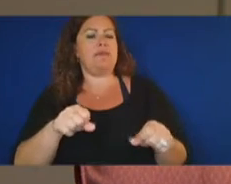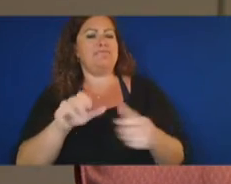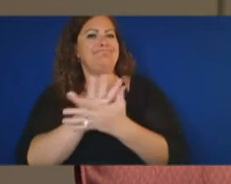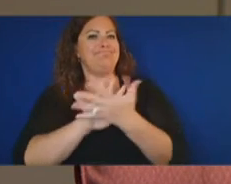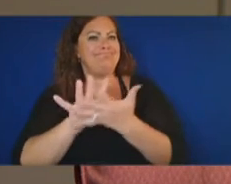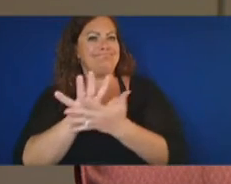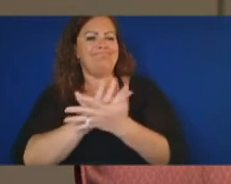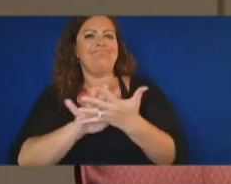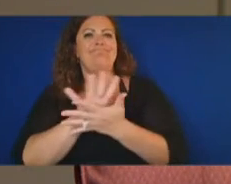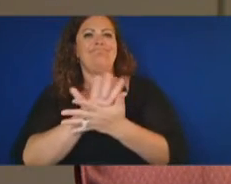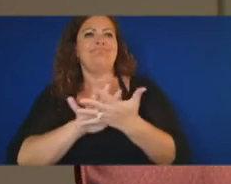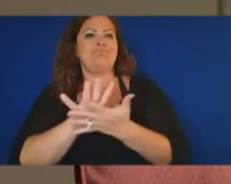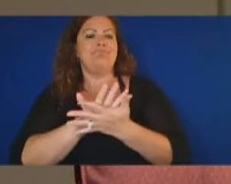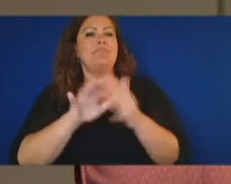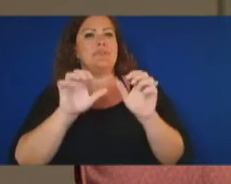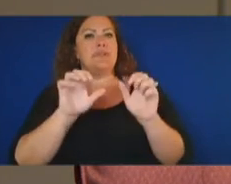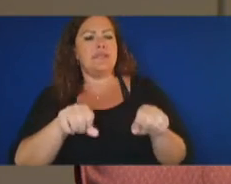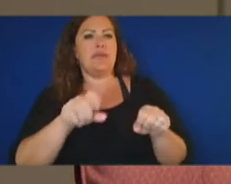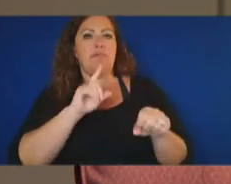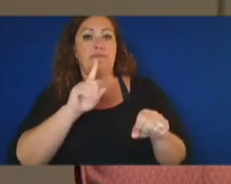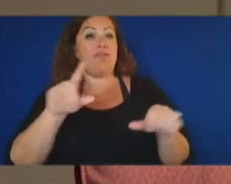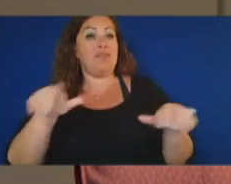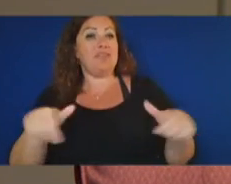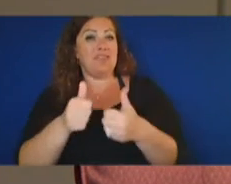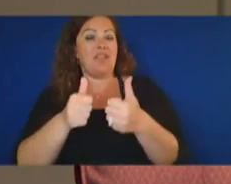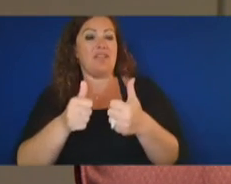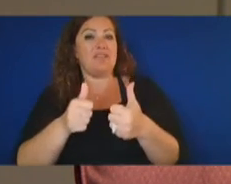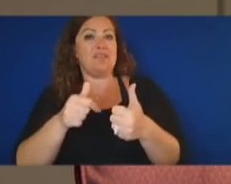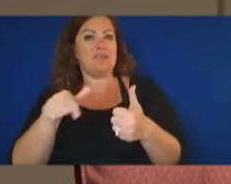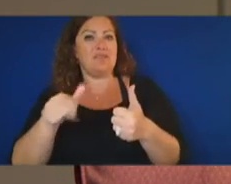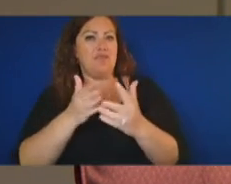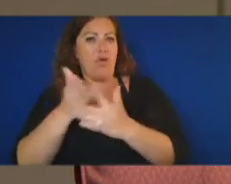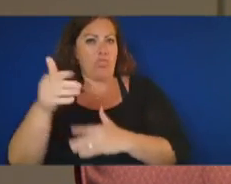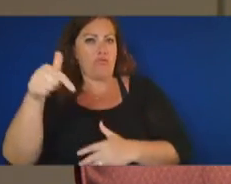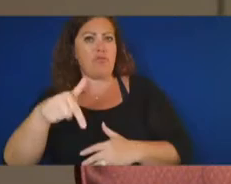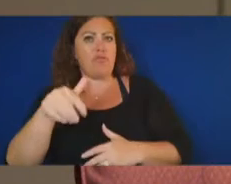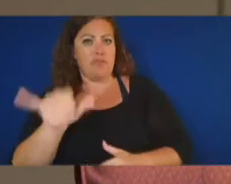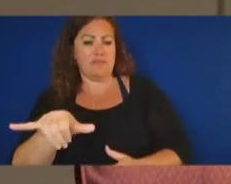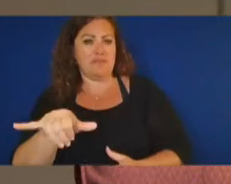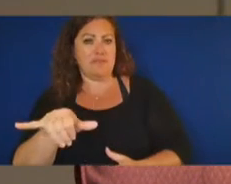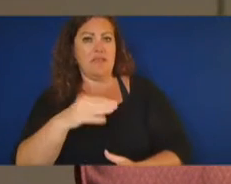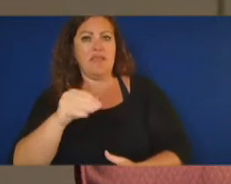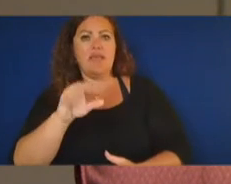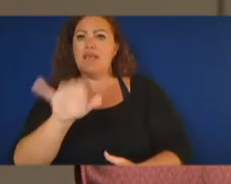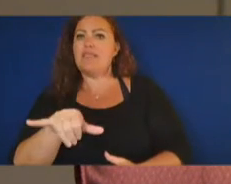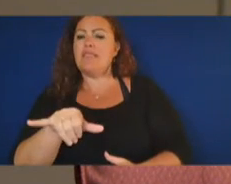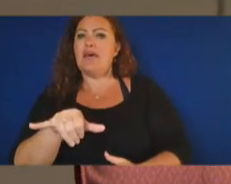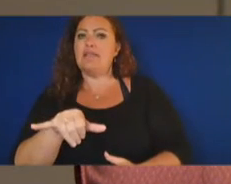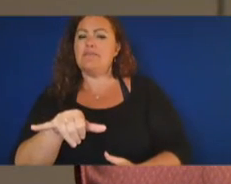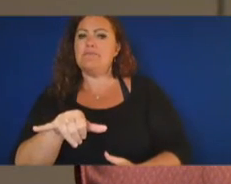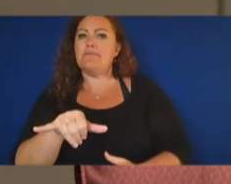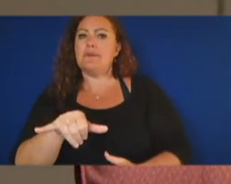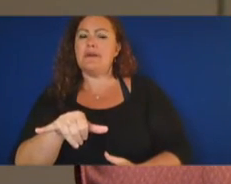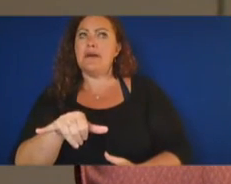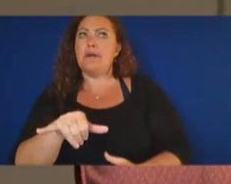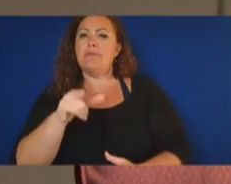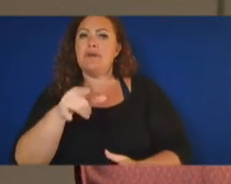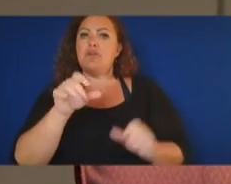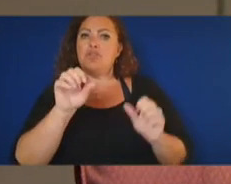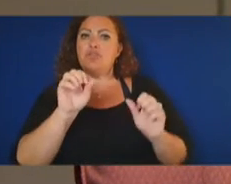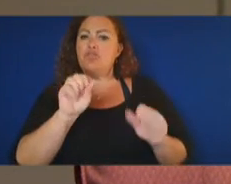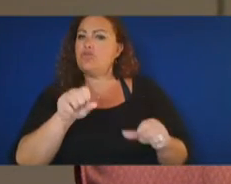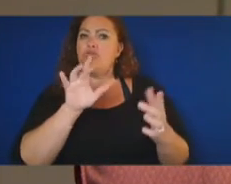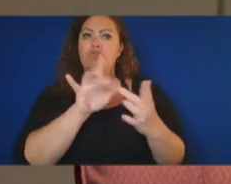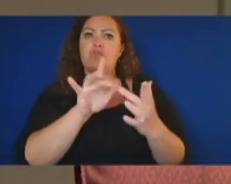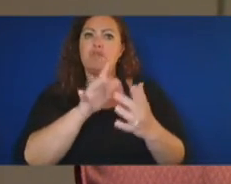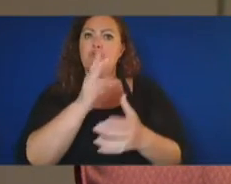convoluted it can be very challenging to navigate through this and that's where um you can reach out to any any one